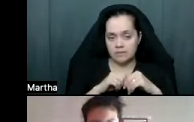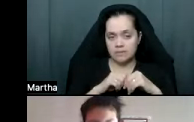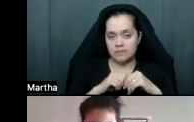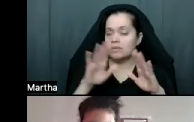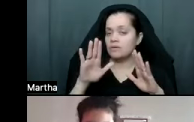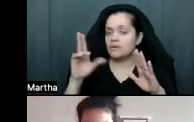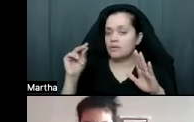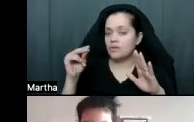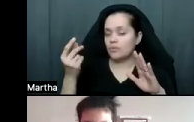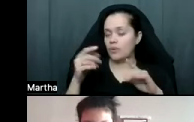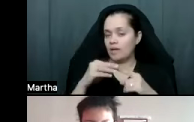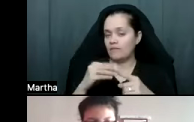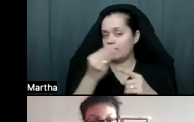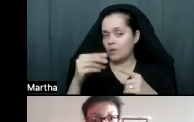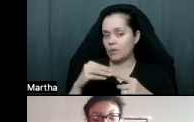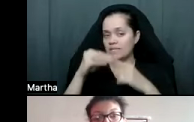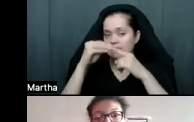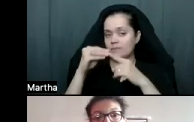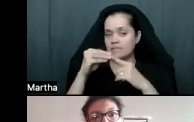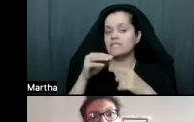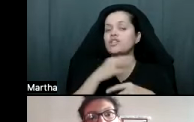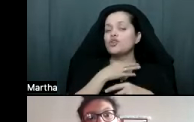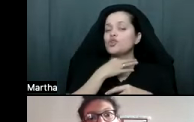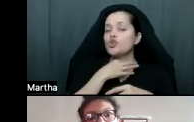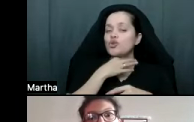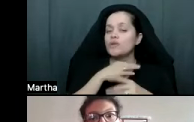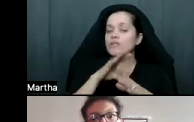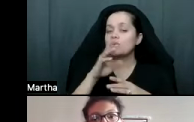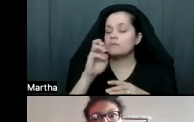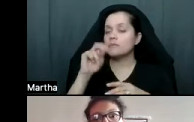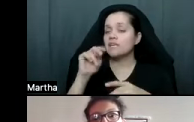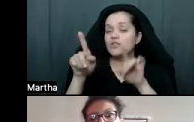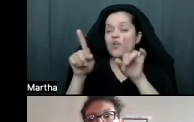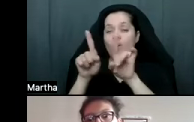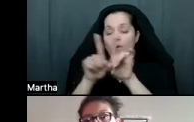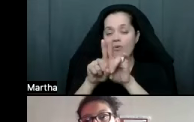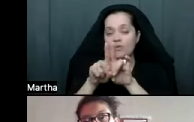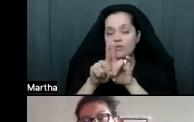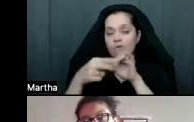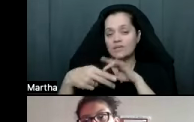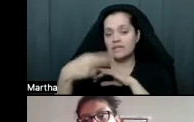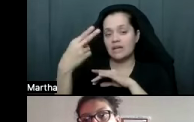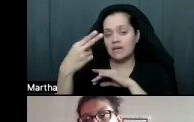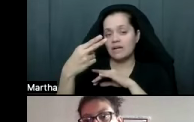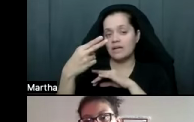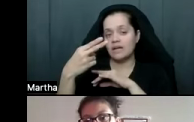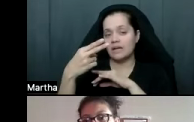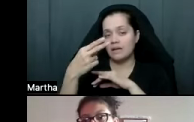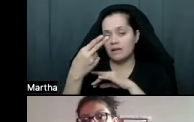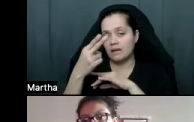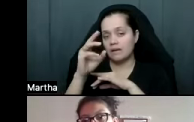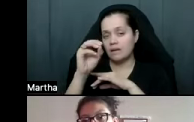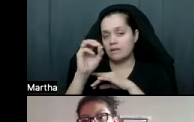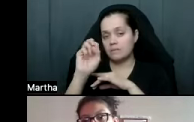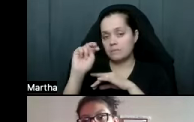Note a couple exceptions, though, that are curious. Minnesota also is high in Hmong population,